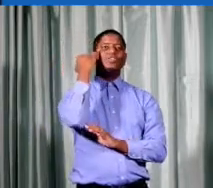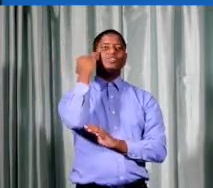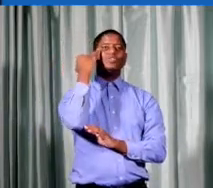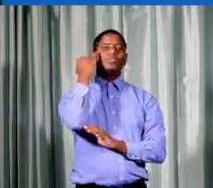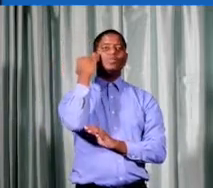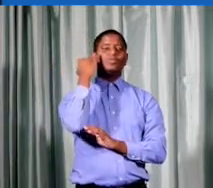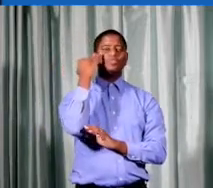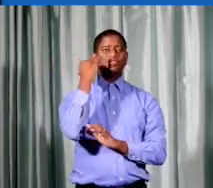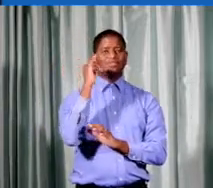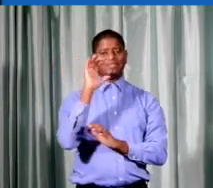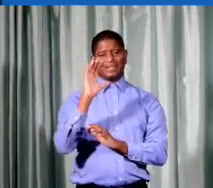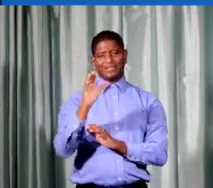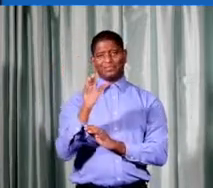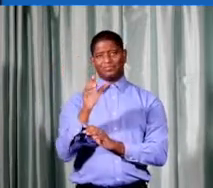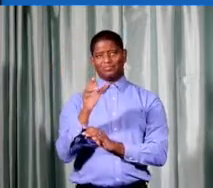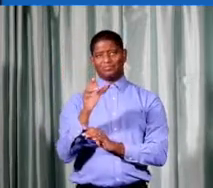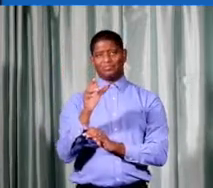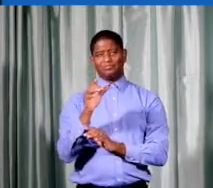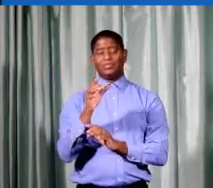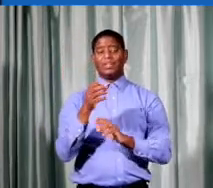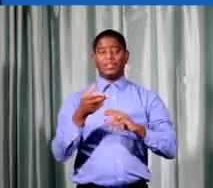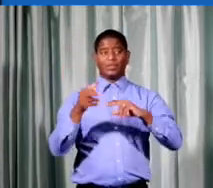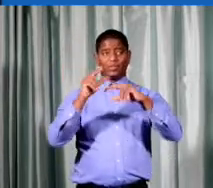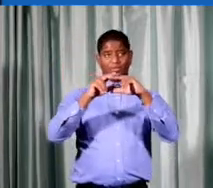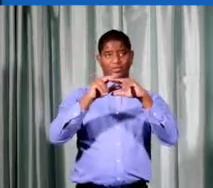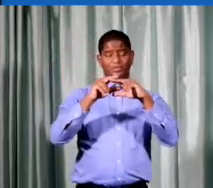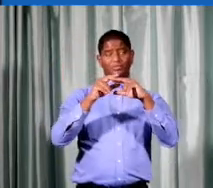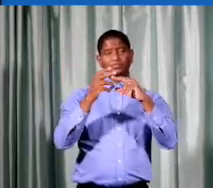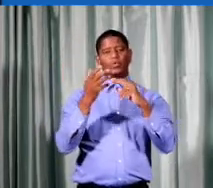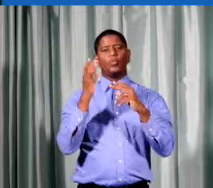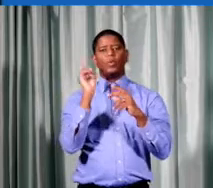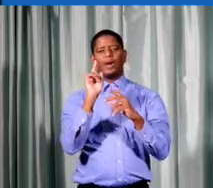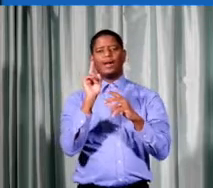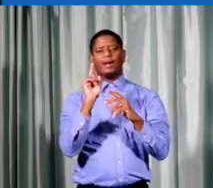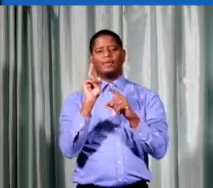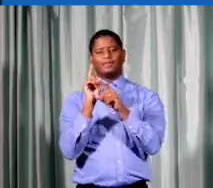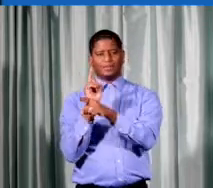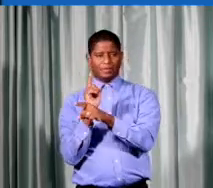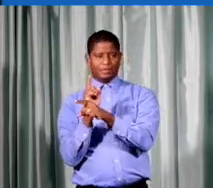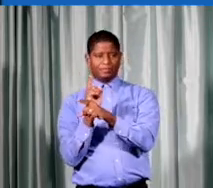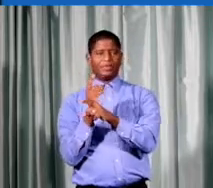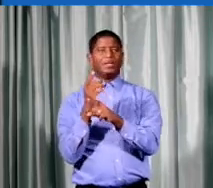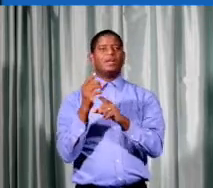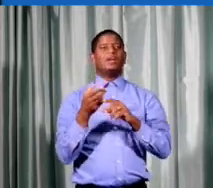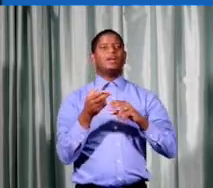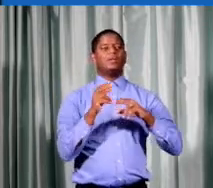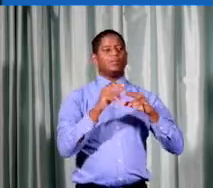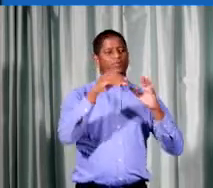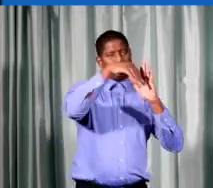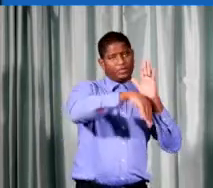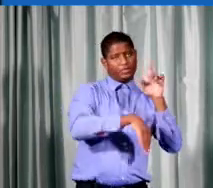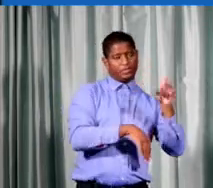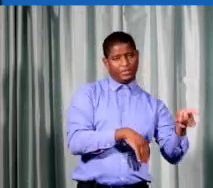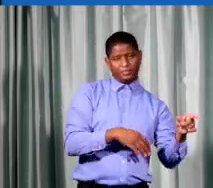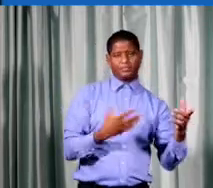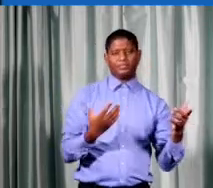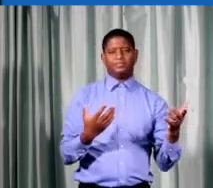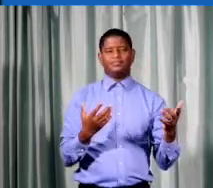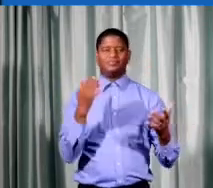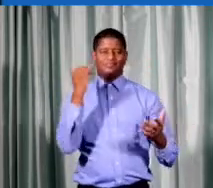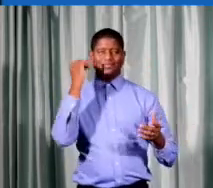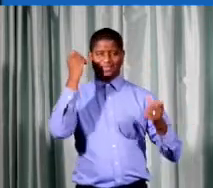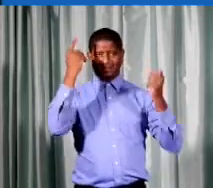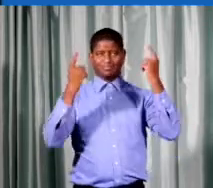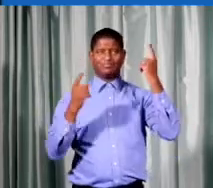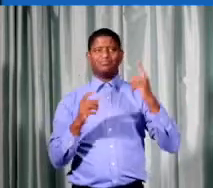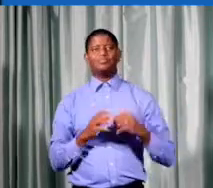decreases on the left side. For stuff on this side, increases are on the left side, decreases are on the right side. So you're